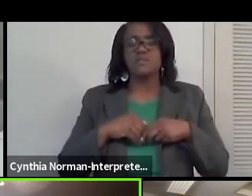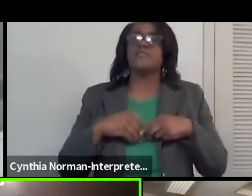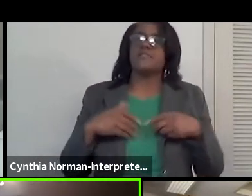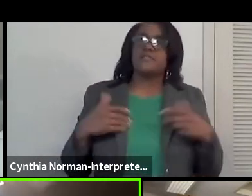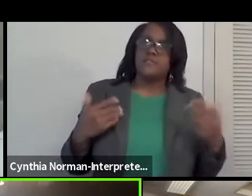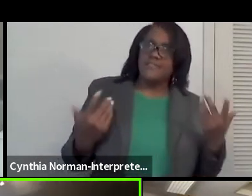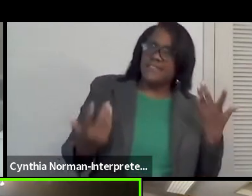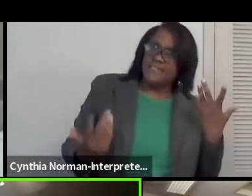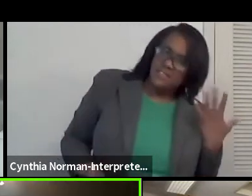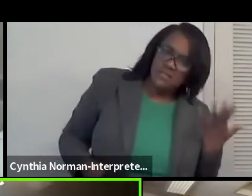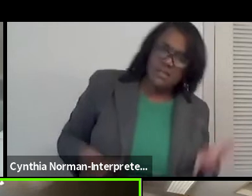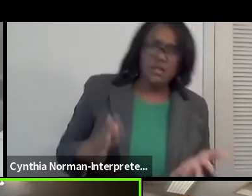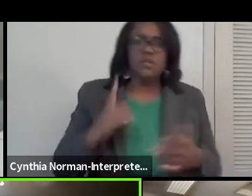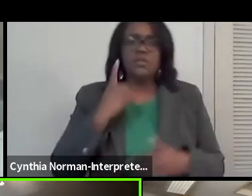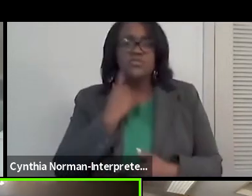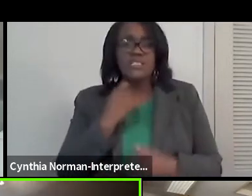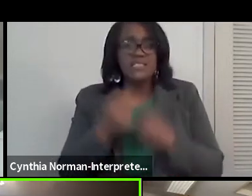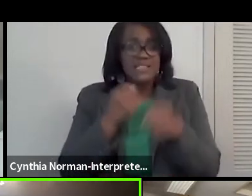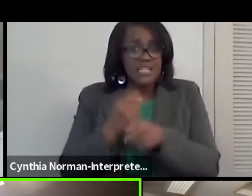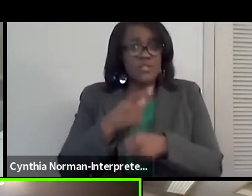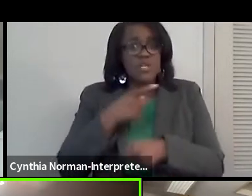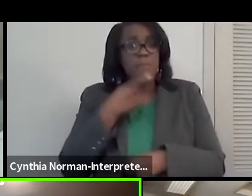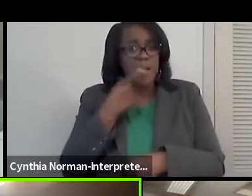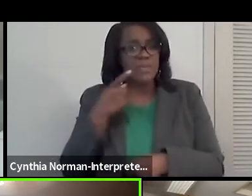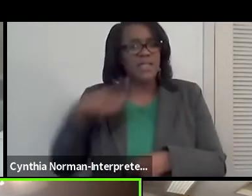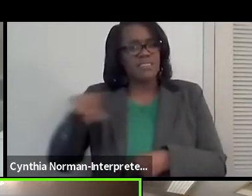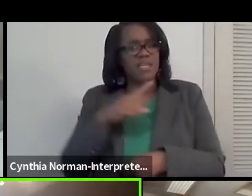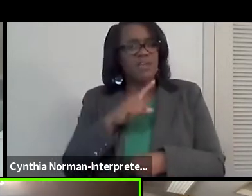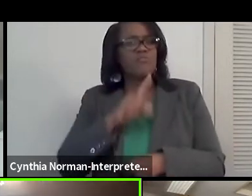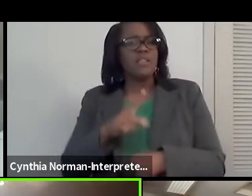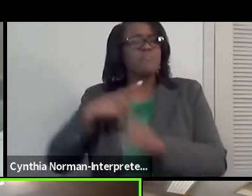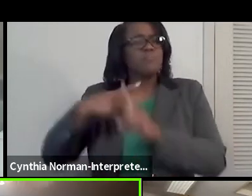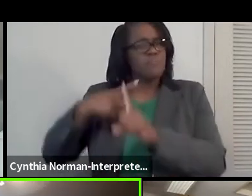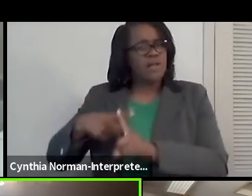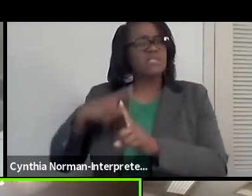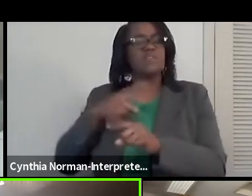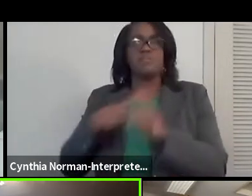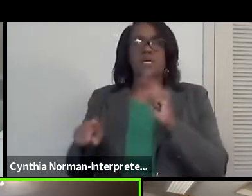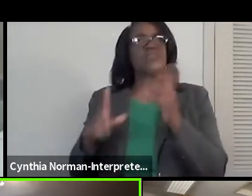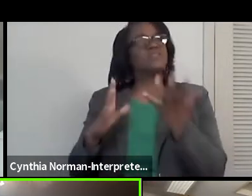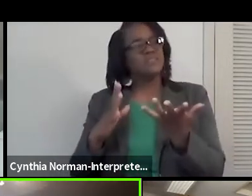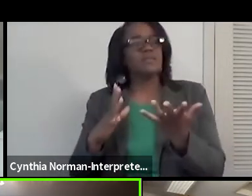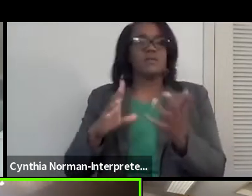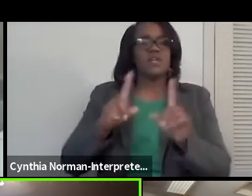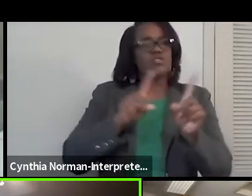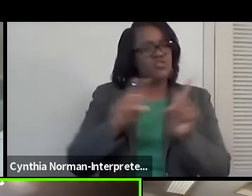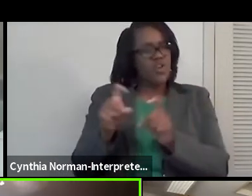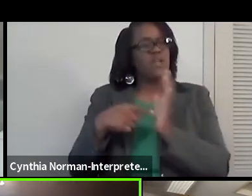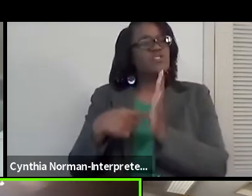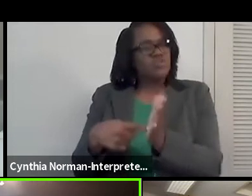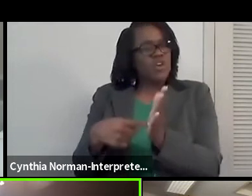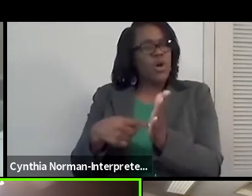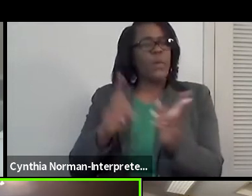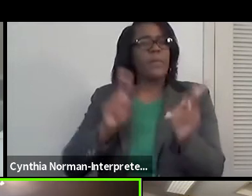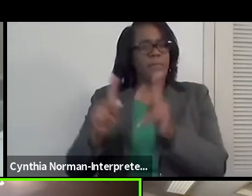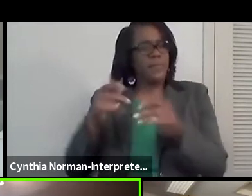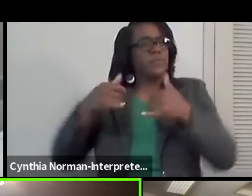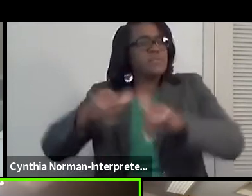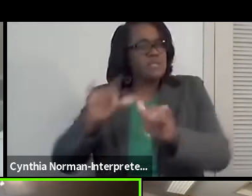And you know, in recent years, public sentiment has begun to get a little bit more positive. However, surveys still are showing that people still believe